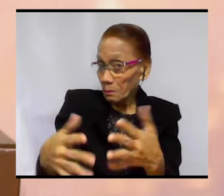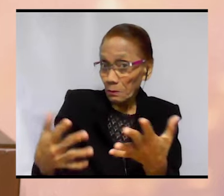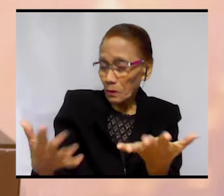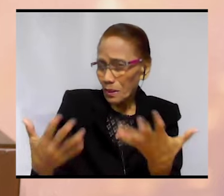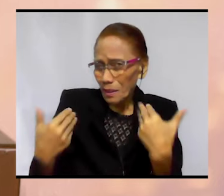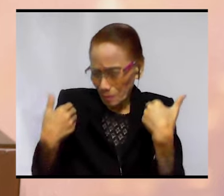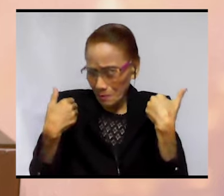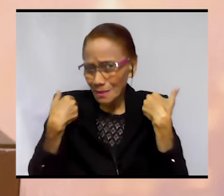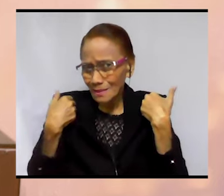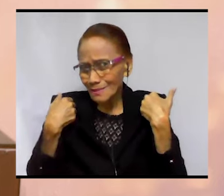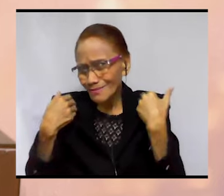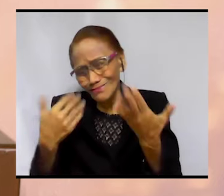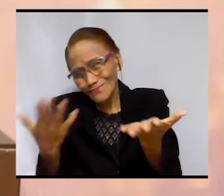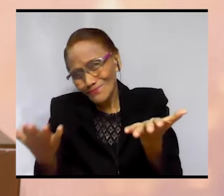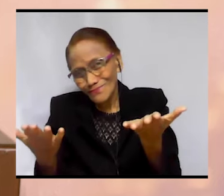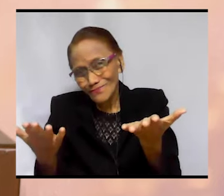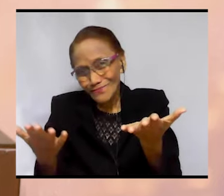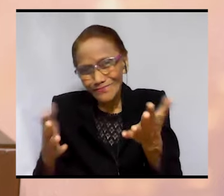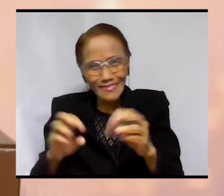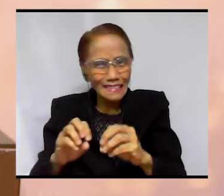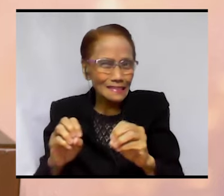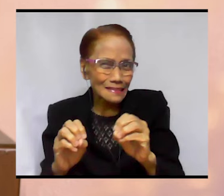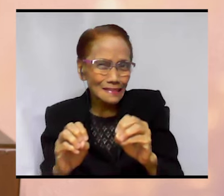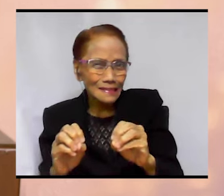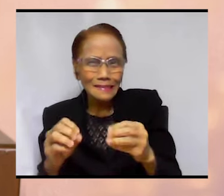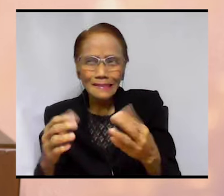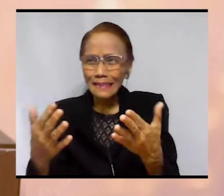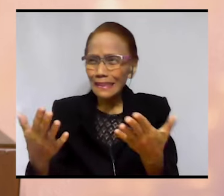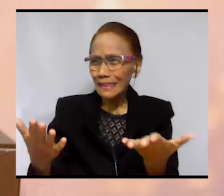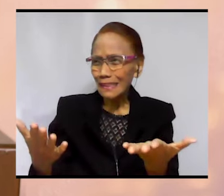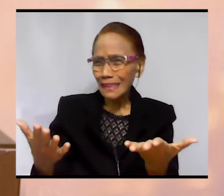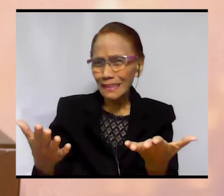of malady or